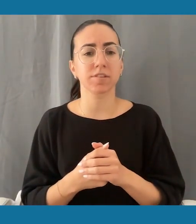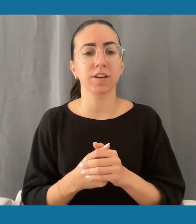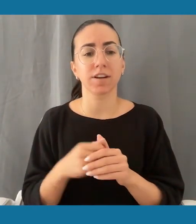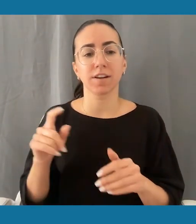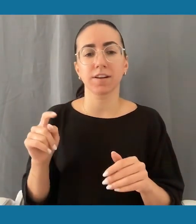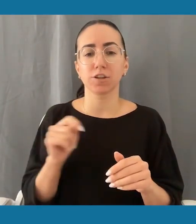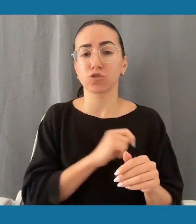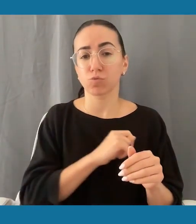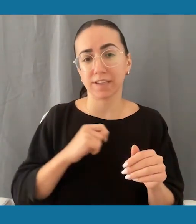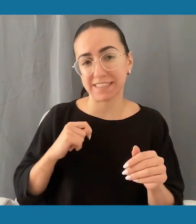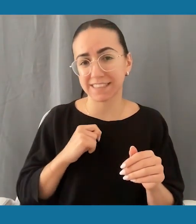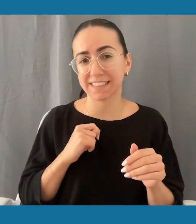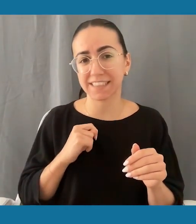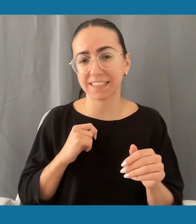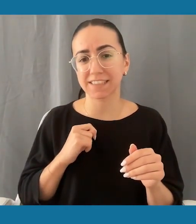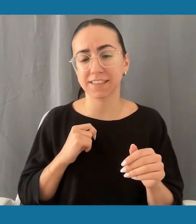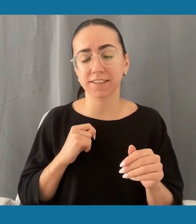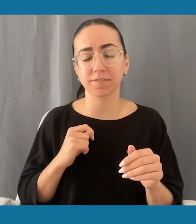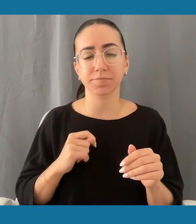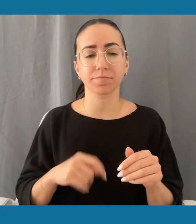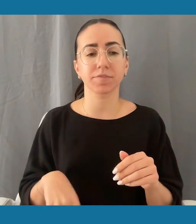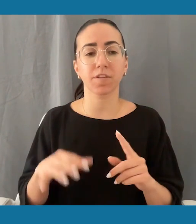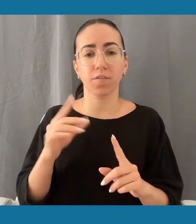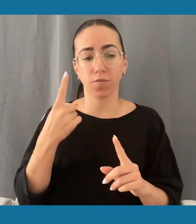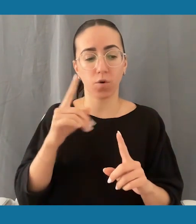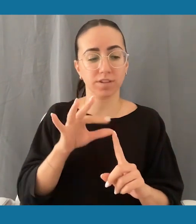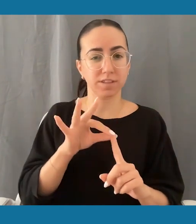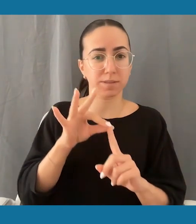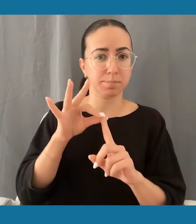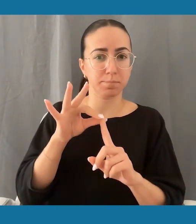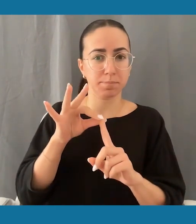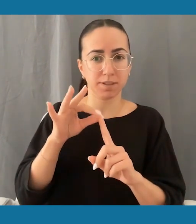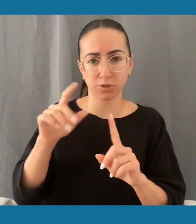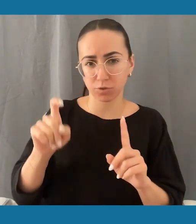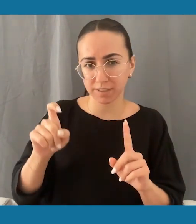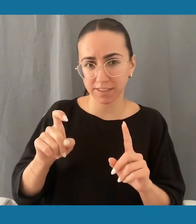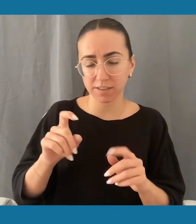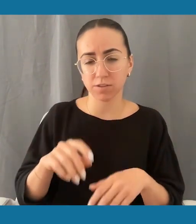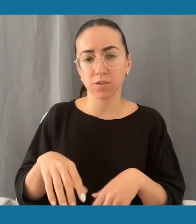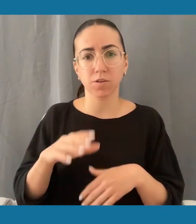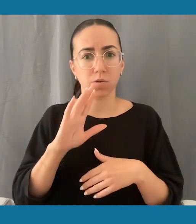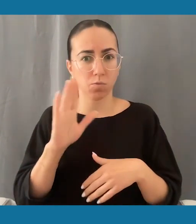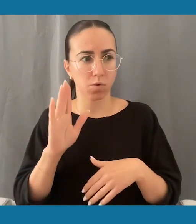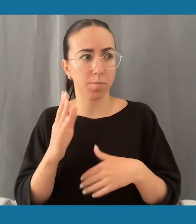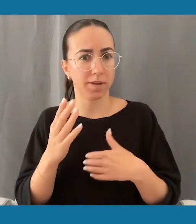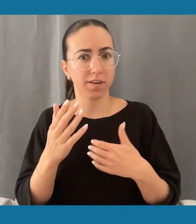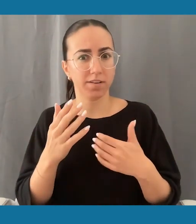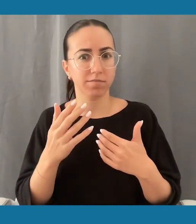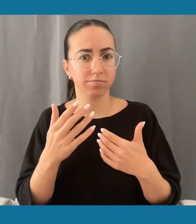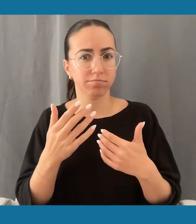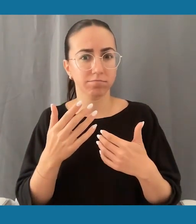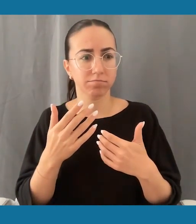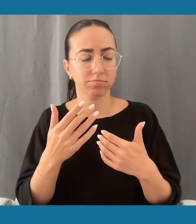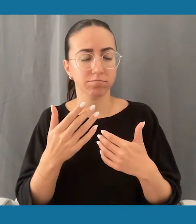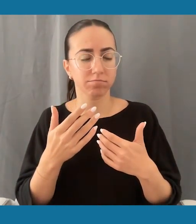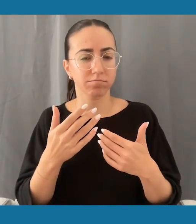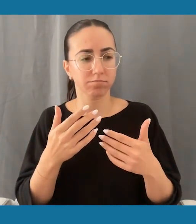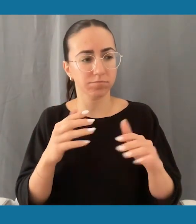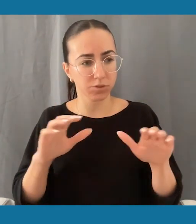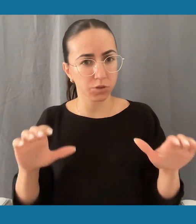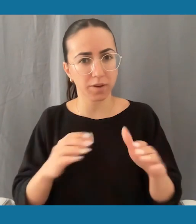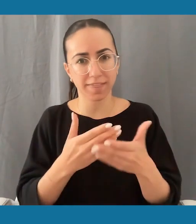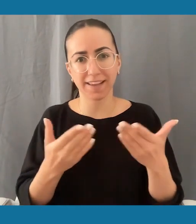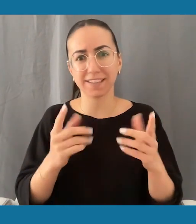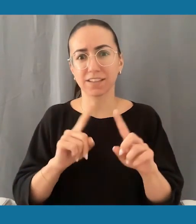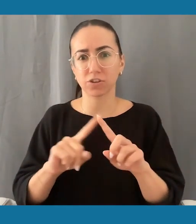of a special needs trust is going to be called upon to do things that are very, very different and